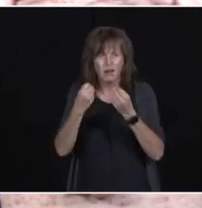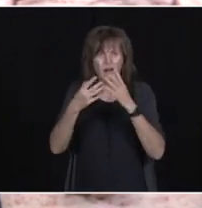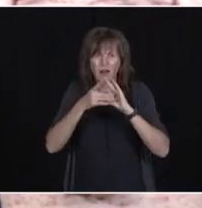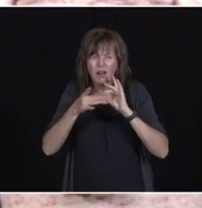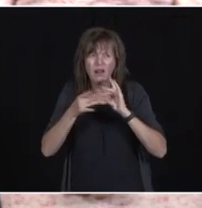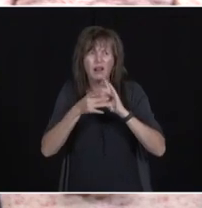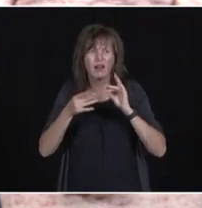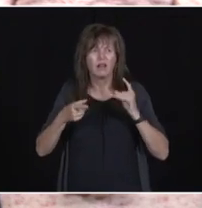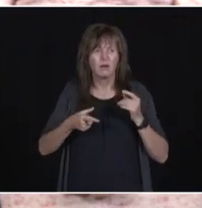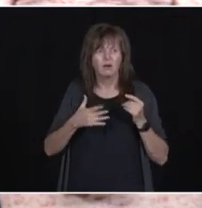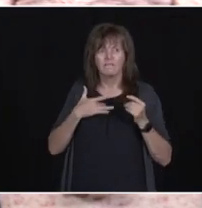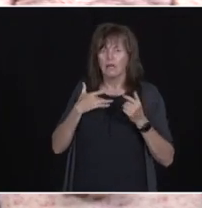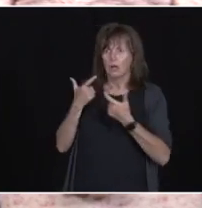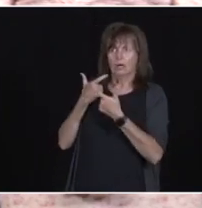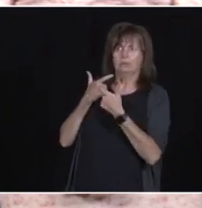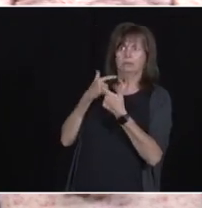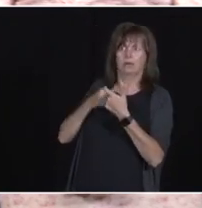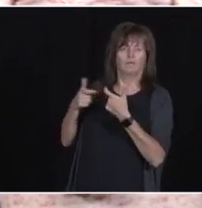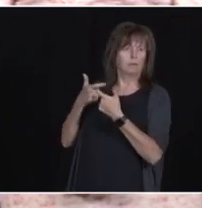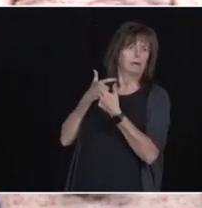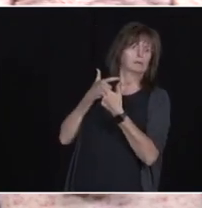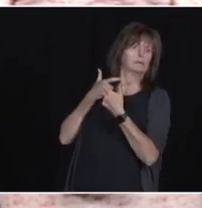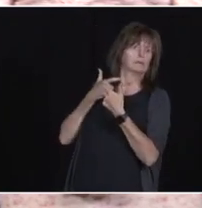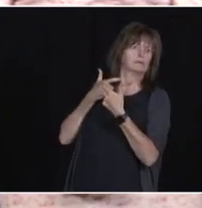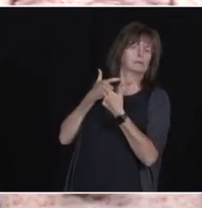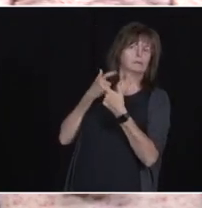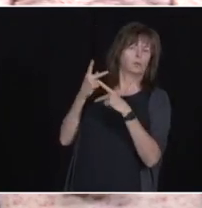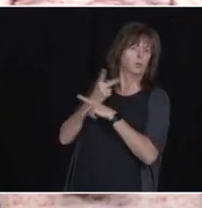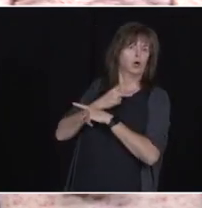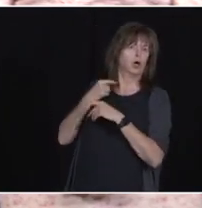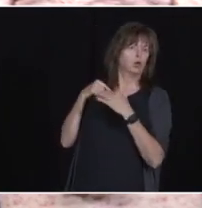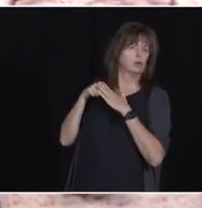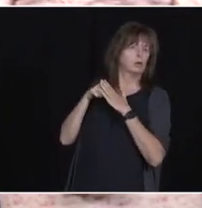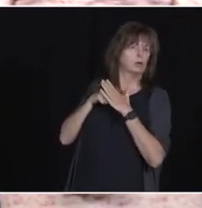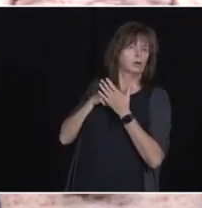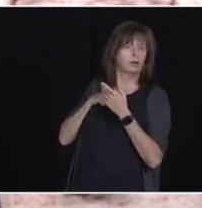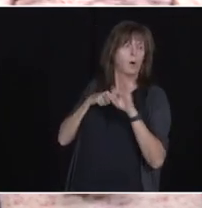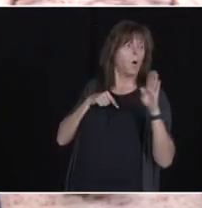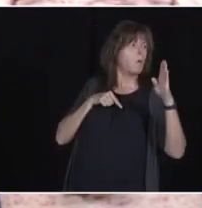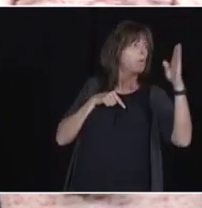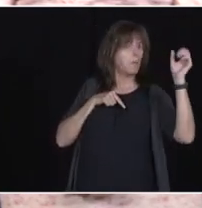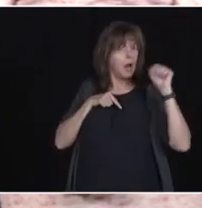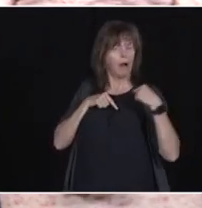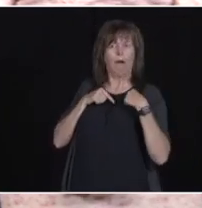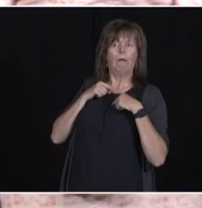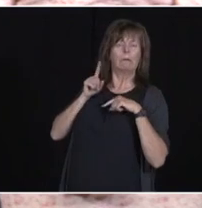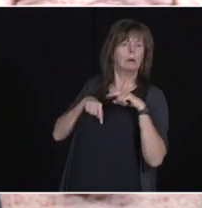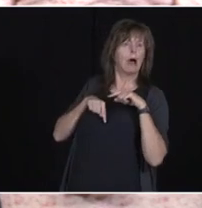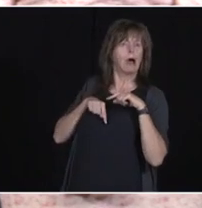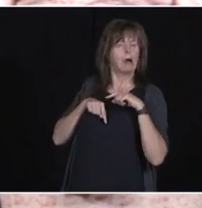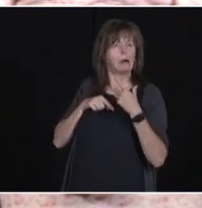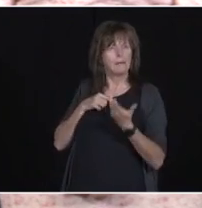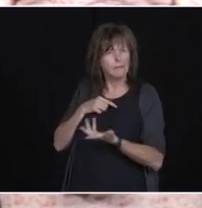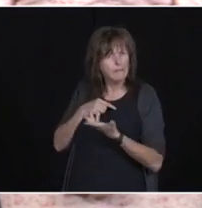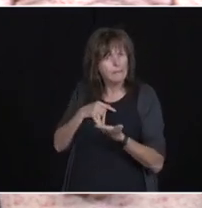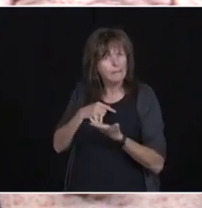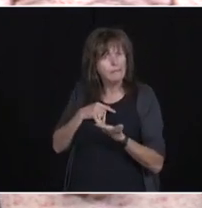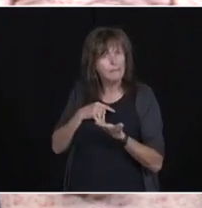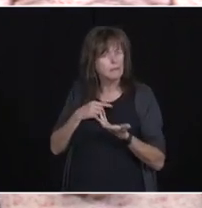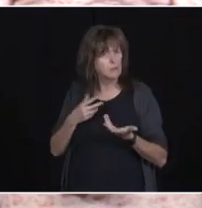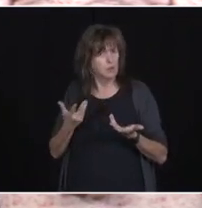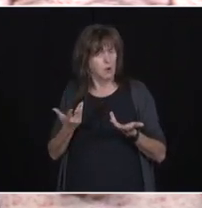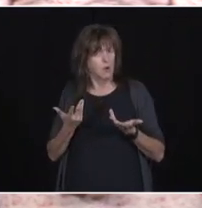What can your government do to help the businesses that are being affected for a longer period of time than other businesses here in the province?